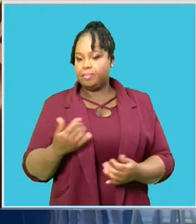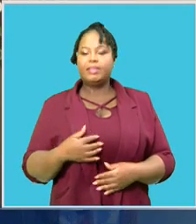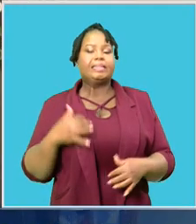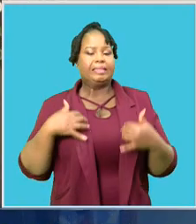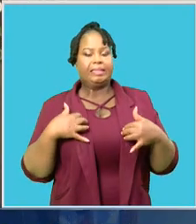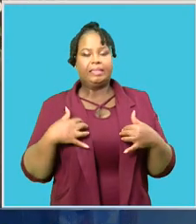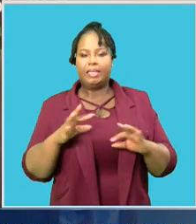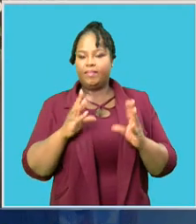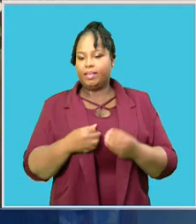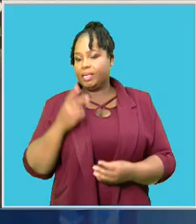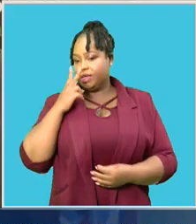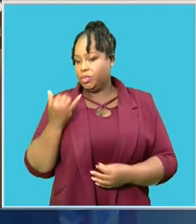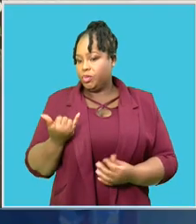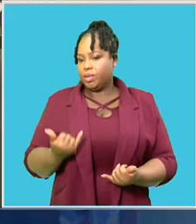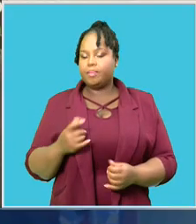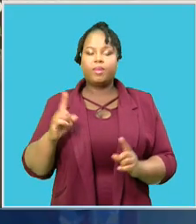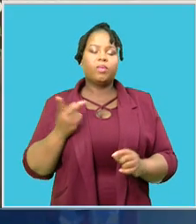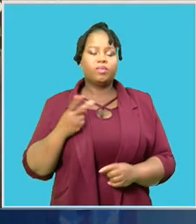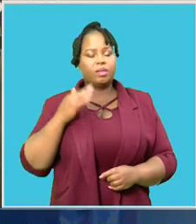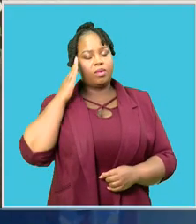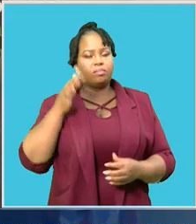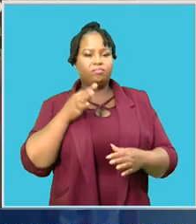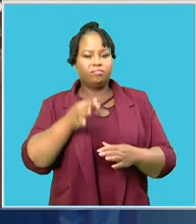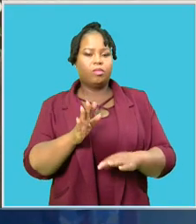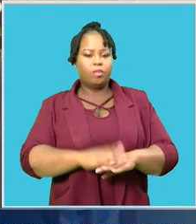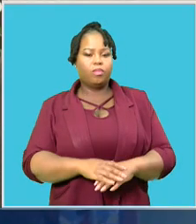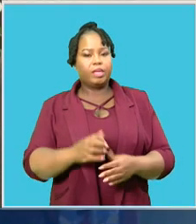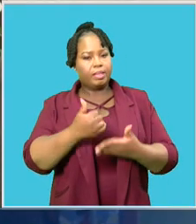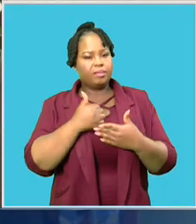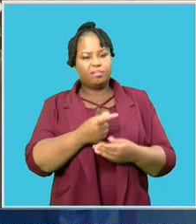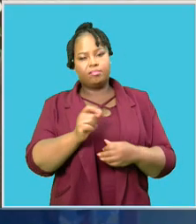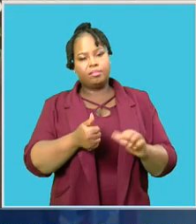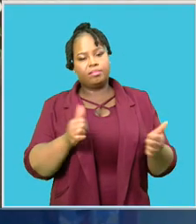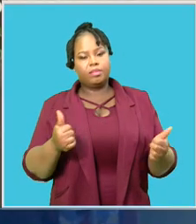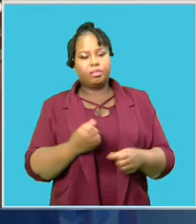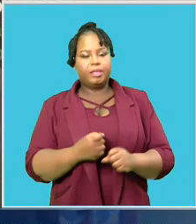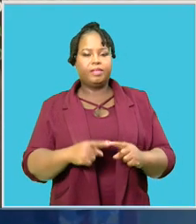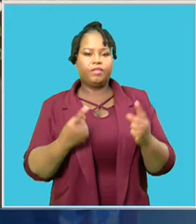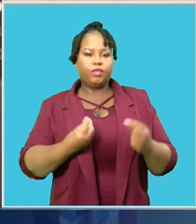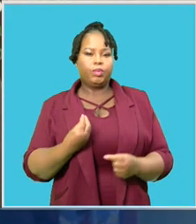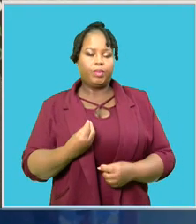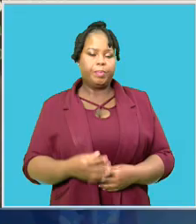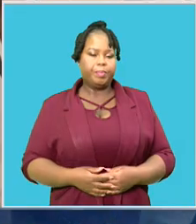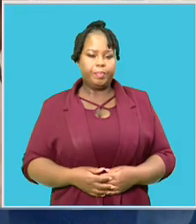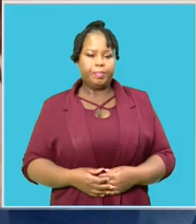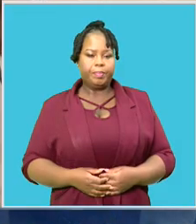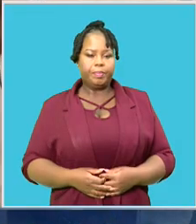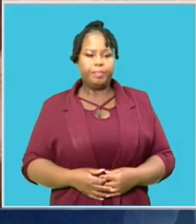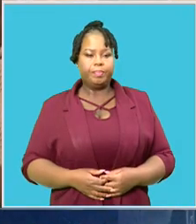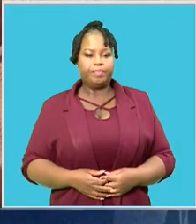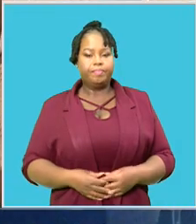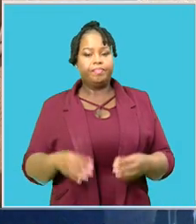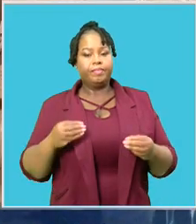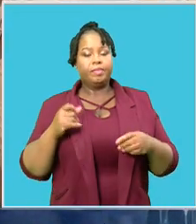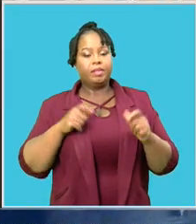I'm really excited about what I see today. But I also know I've a lot to contribute, but I'm going to need the help of many, many others to make a difference for the youth unemployment in this country. Also,